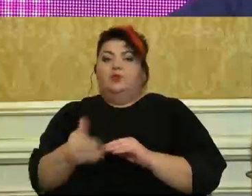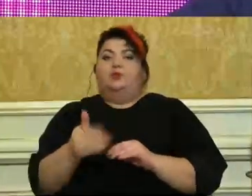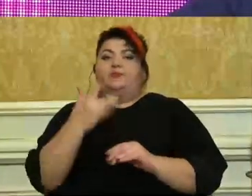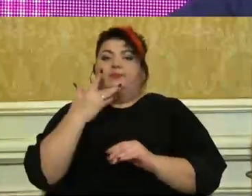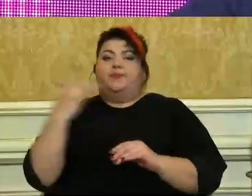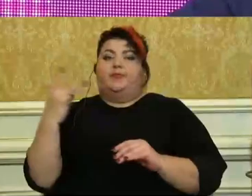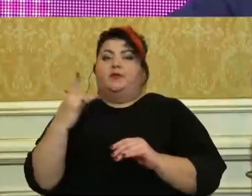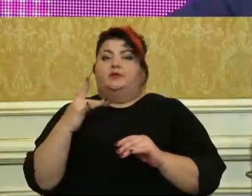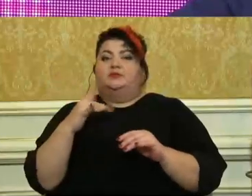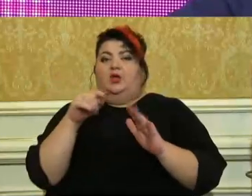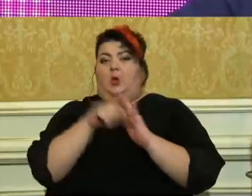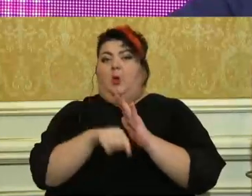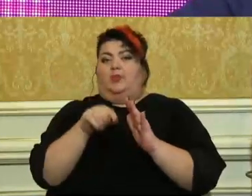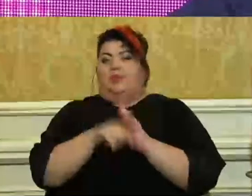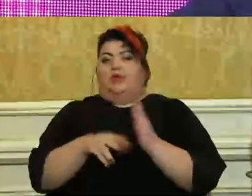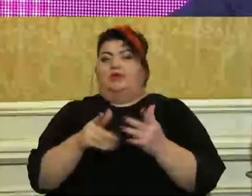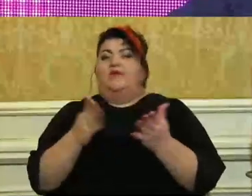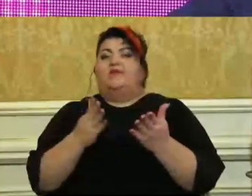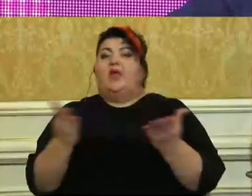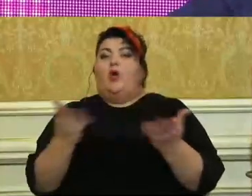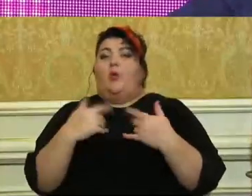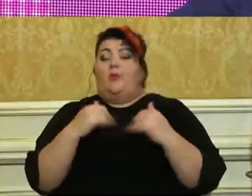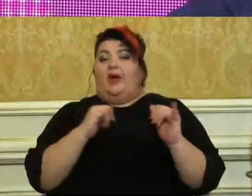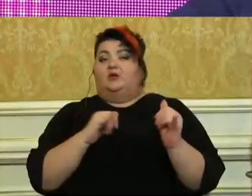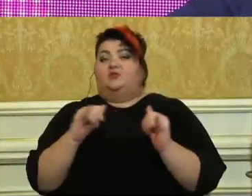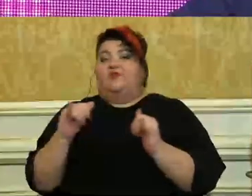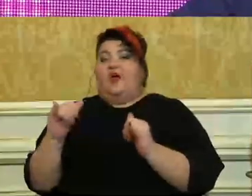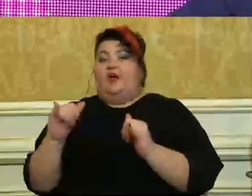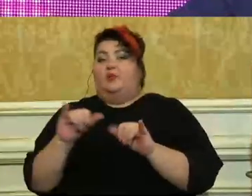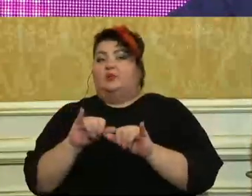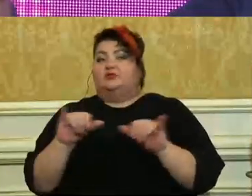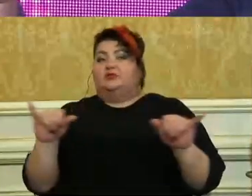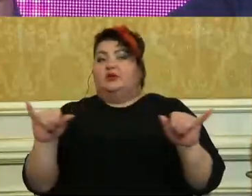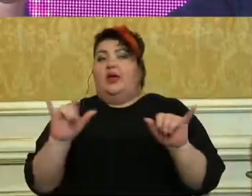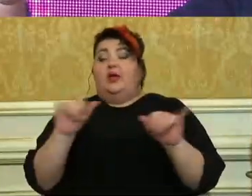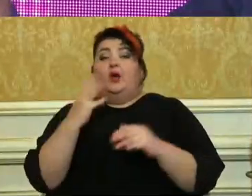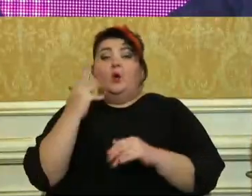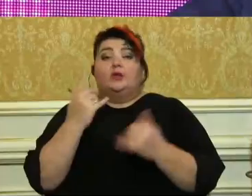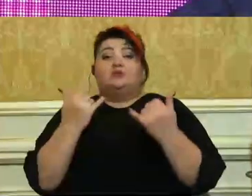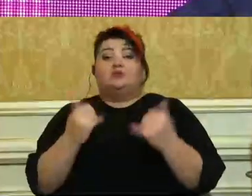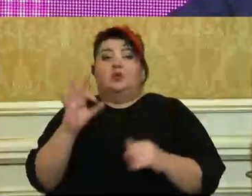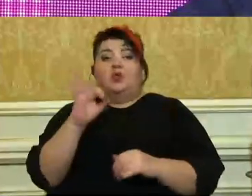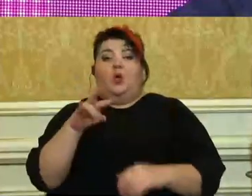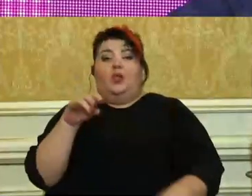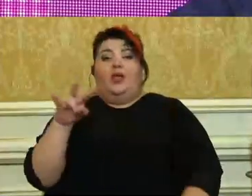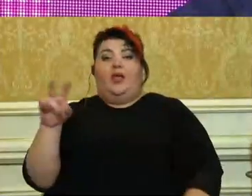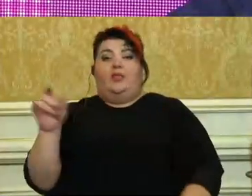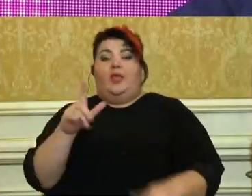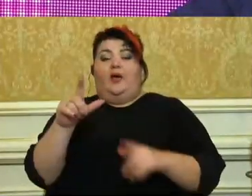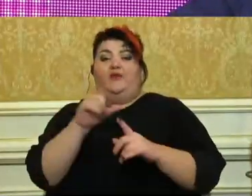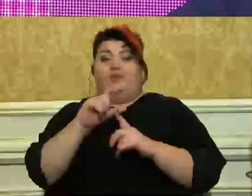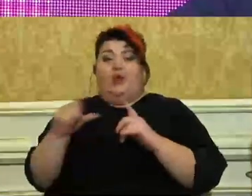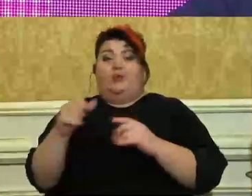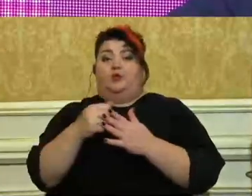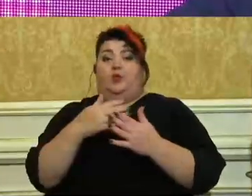the Ukrainian context and post-Soviet context. And we are developing in this conditions. And